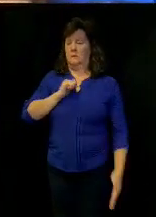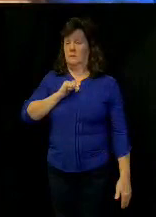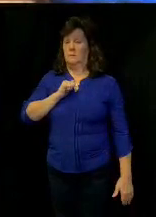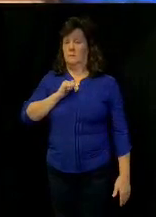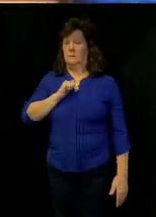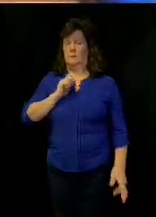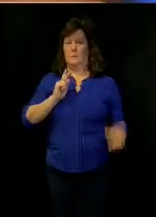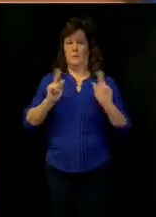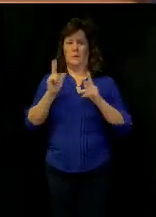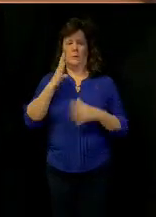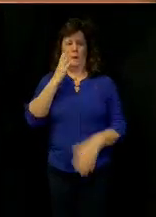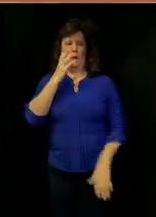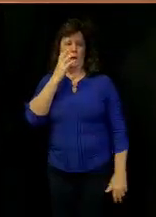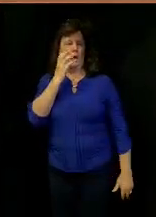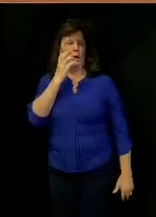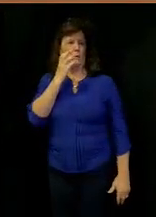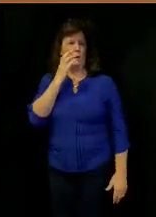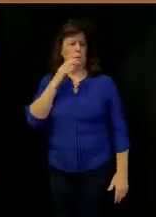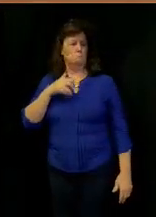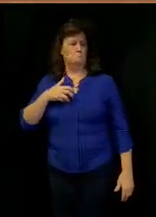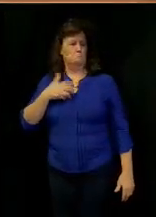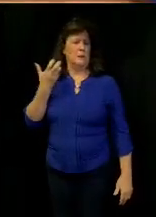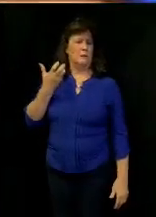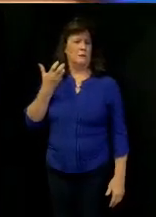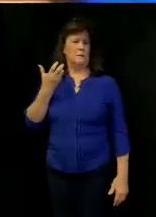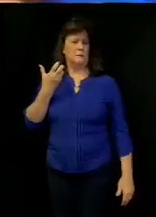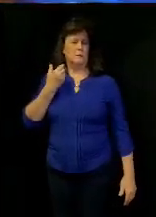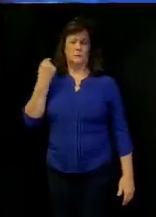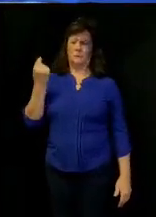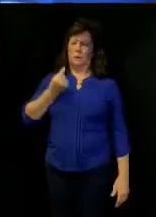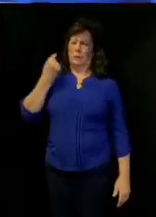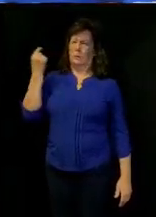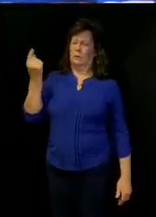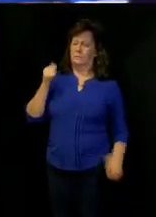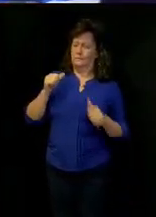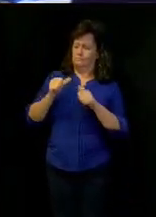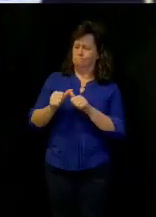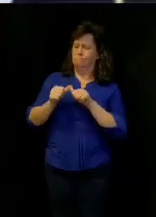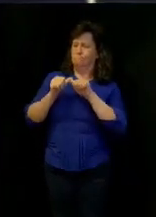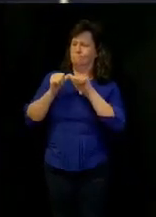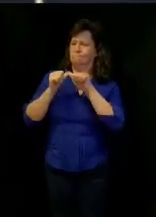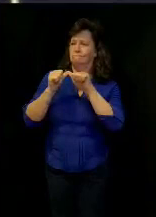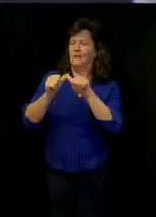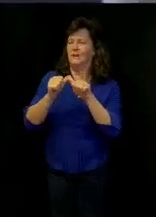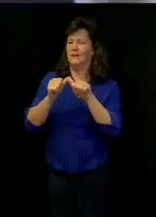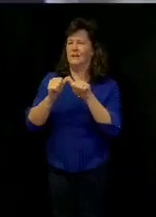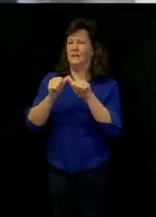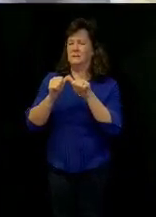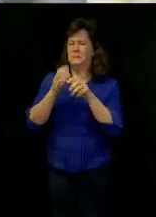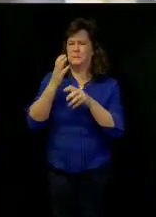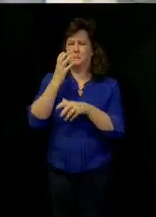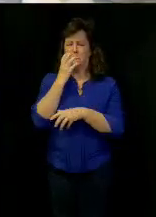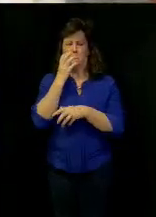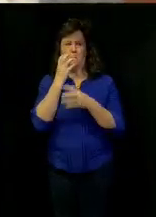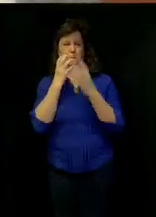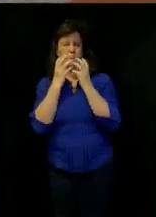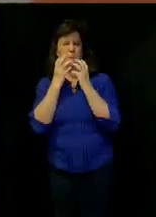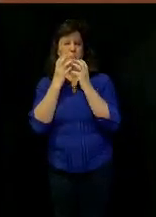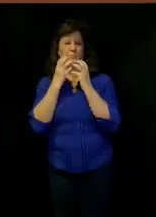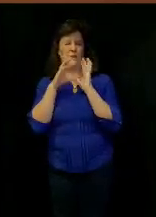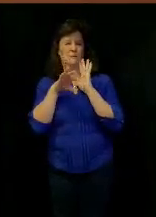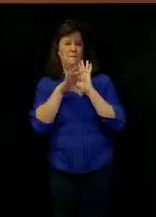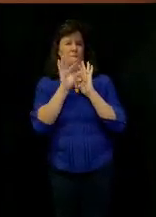People are angry today. You ever notice that? Everybody angry. Everybody angry. Everybody just mad. Everybody trying to